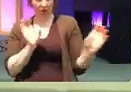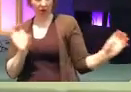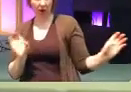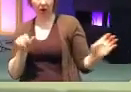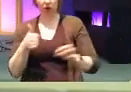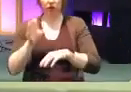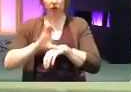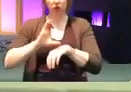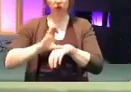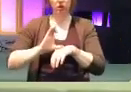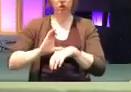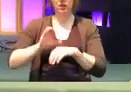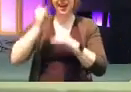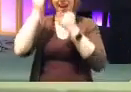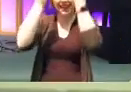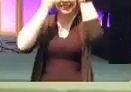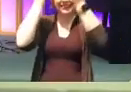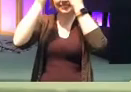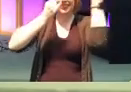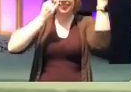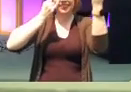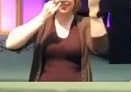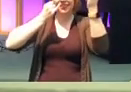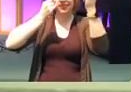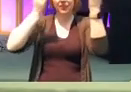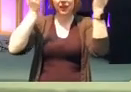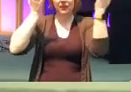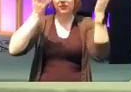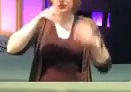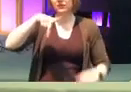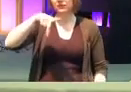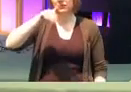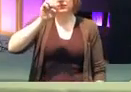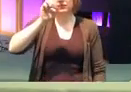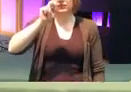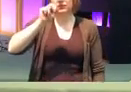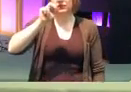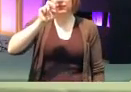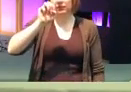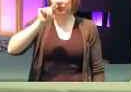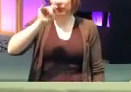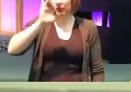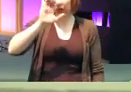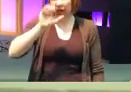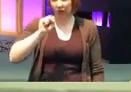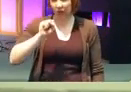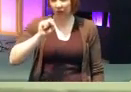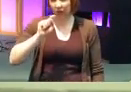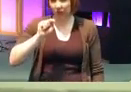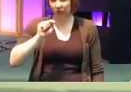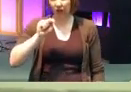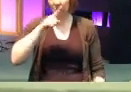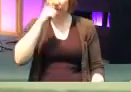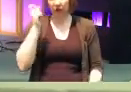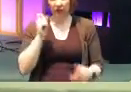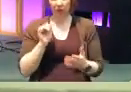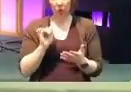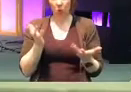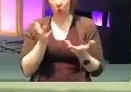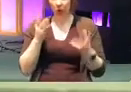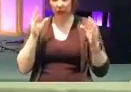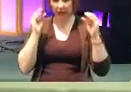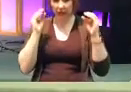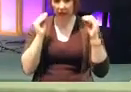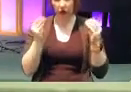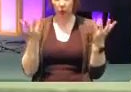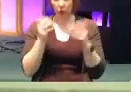this whole idea of Pentecost and what we believe and what we practice specifically in regards to the Holy Spirit.